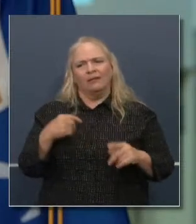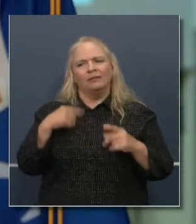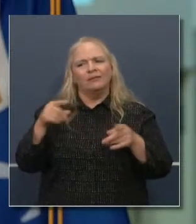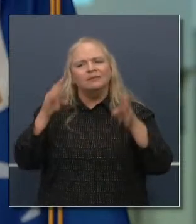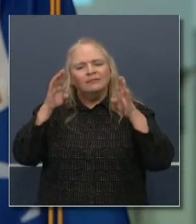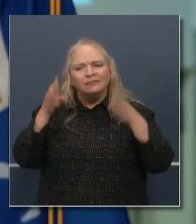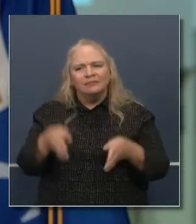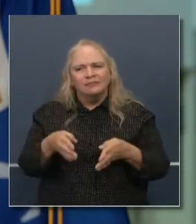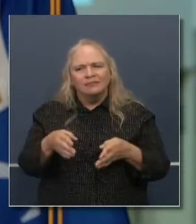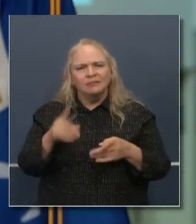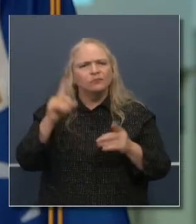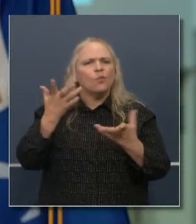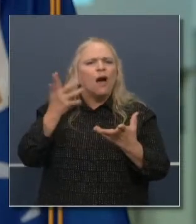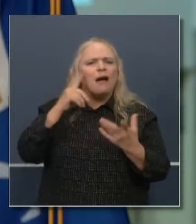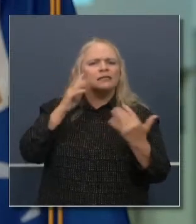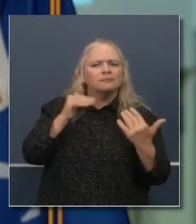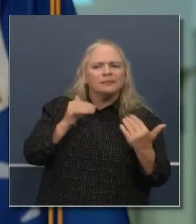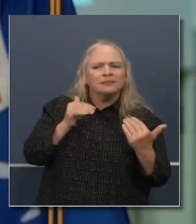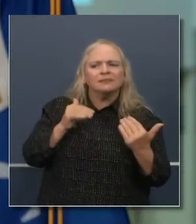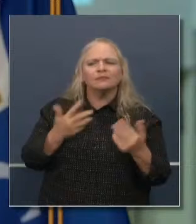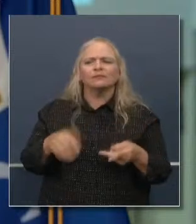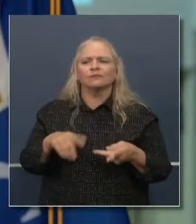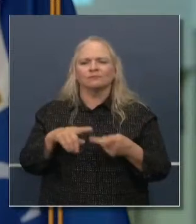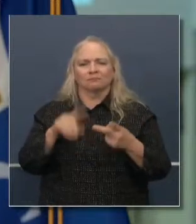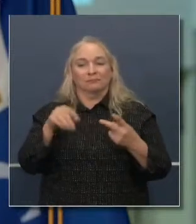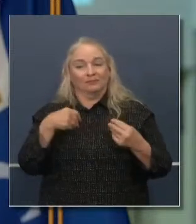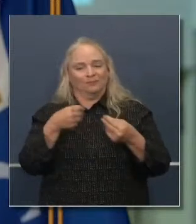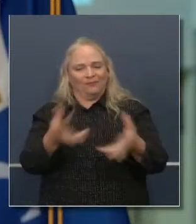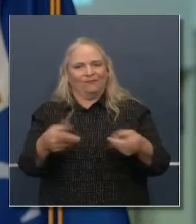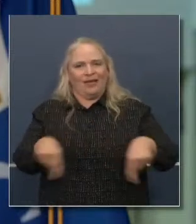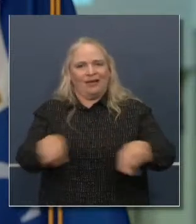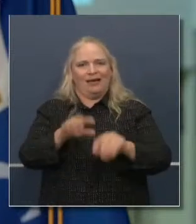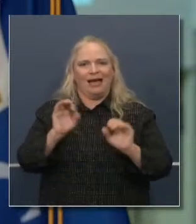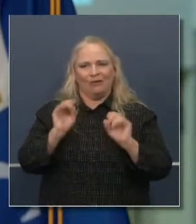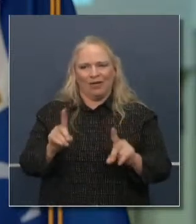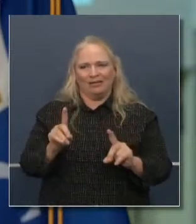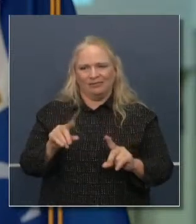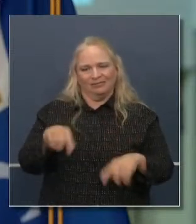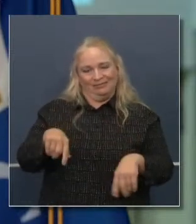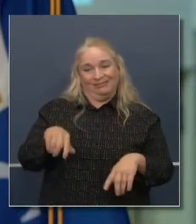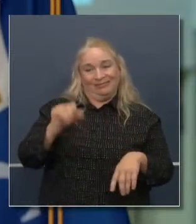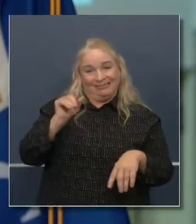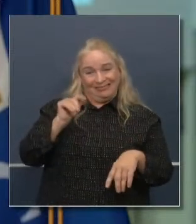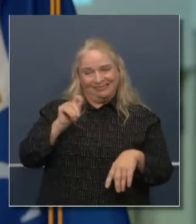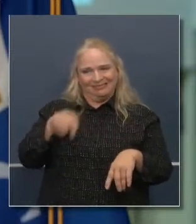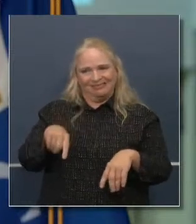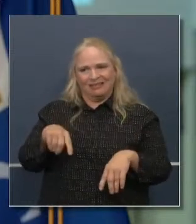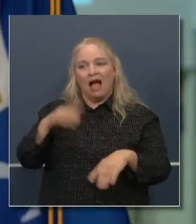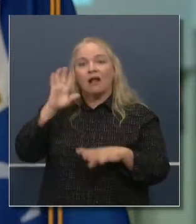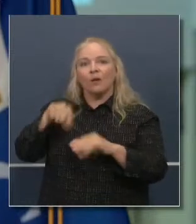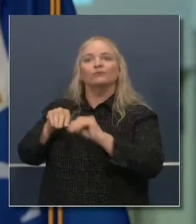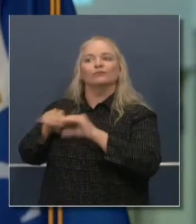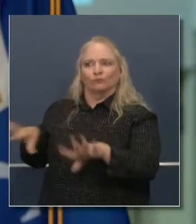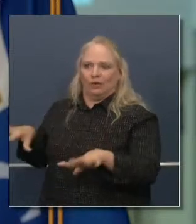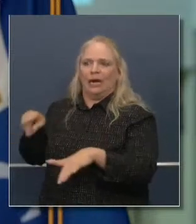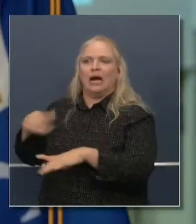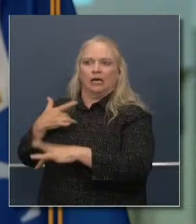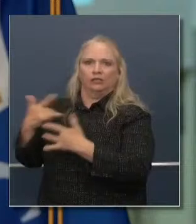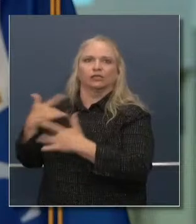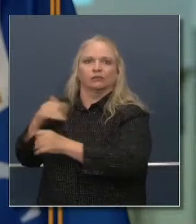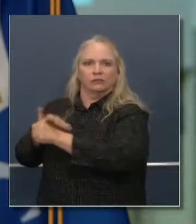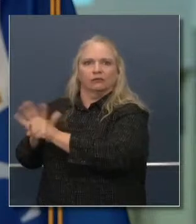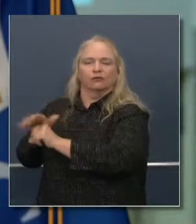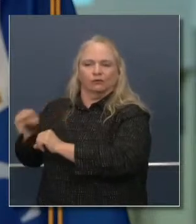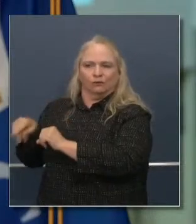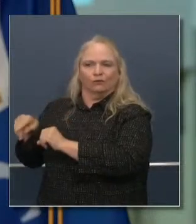expectations in this state. But again, the dynamic nature of the spread of this virus means you'll be hearing a lot more in the next